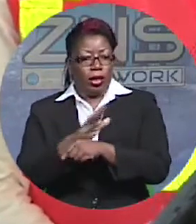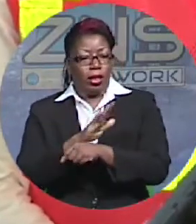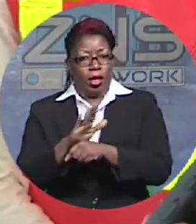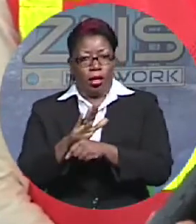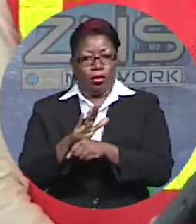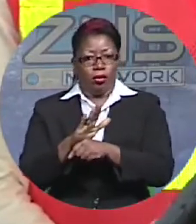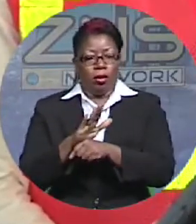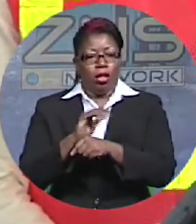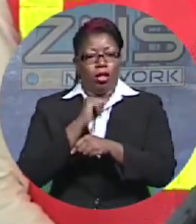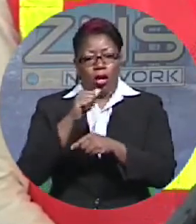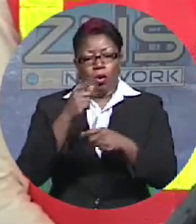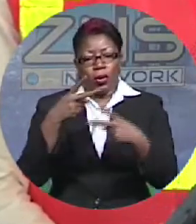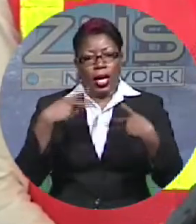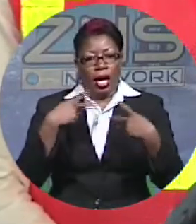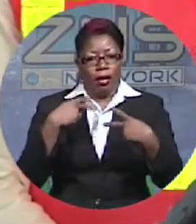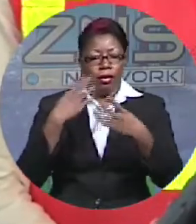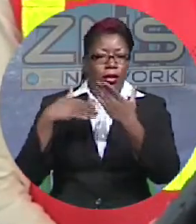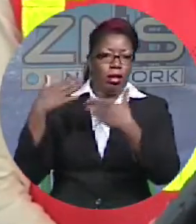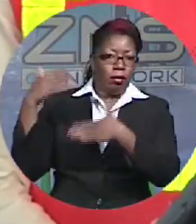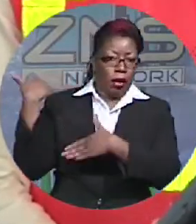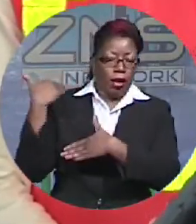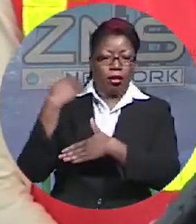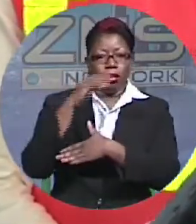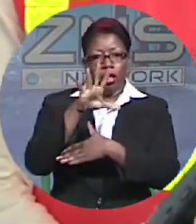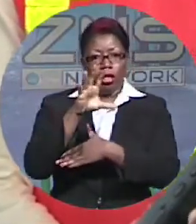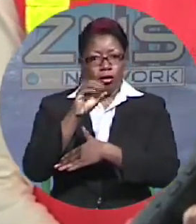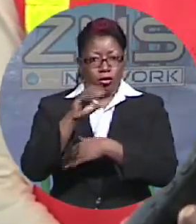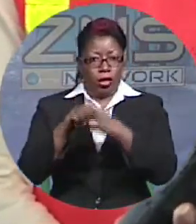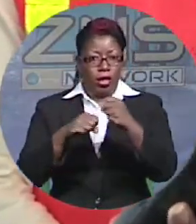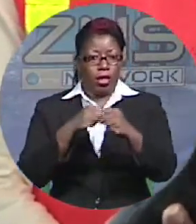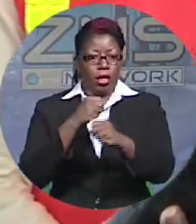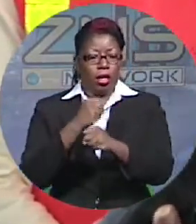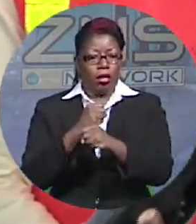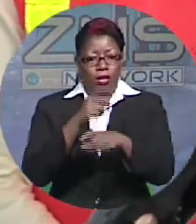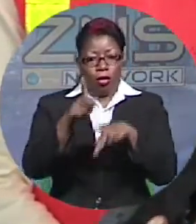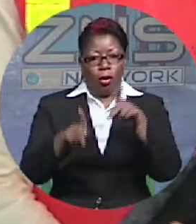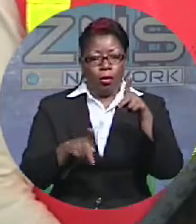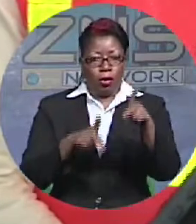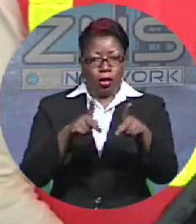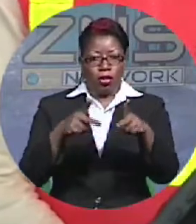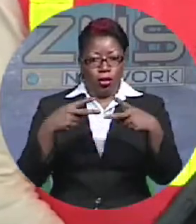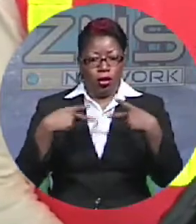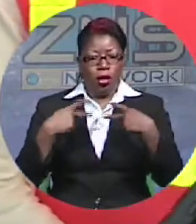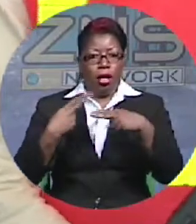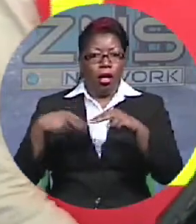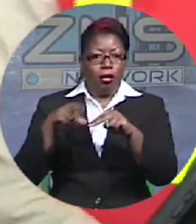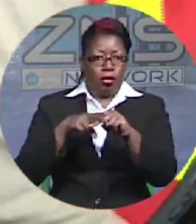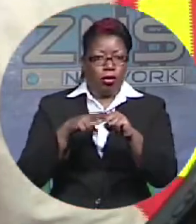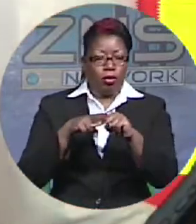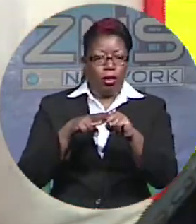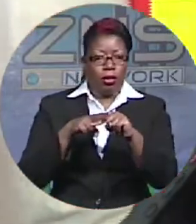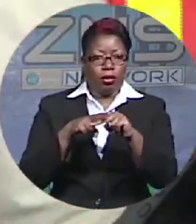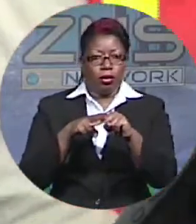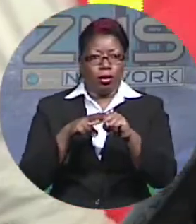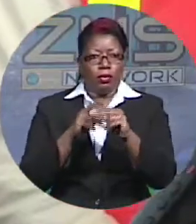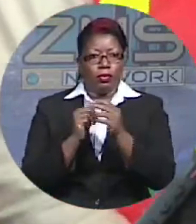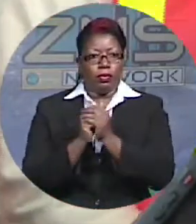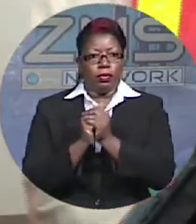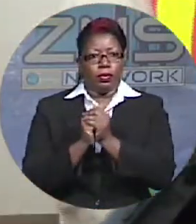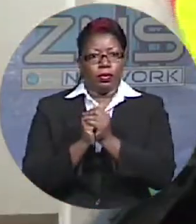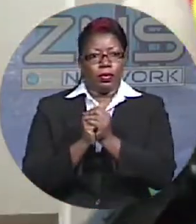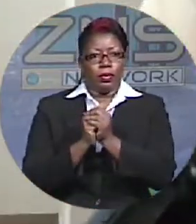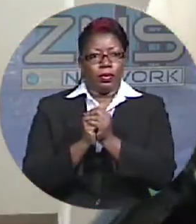had for the previous 50 years, and the population has quadrupled, and